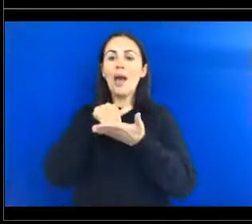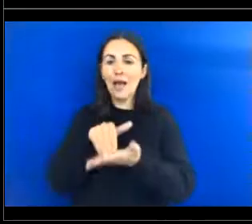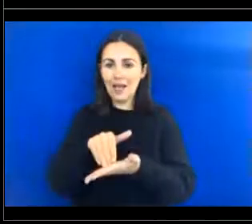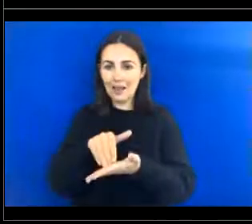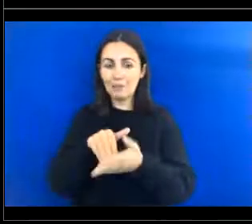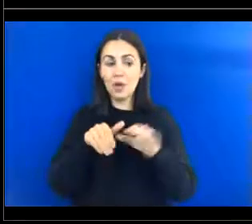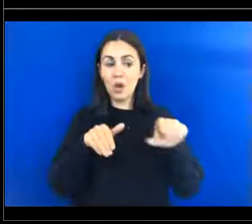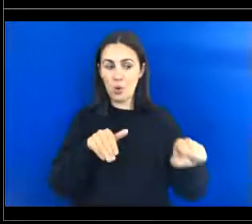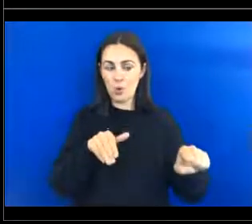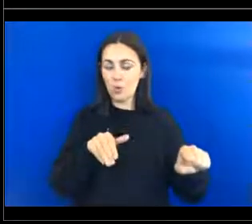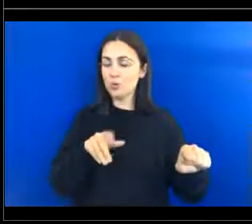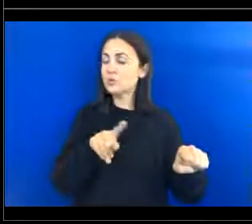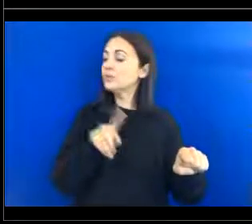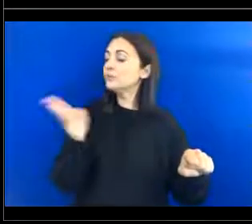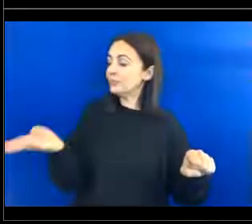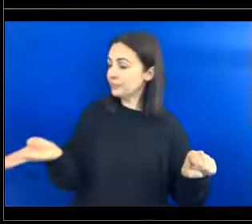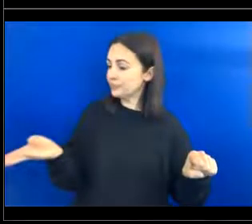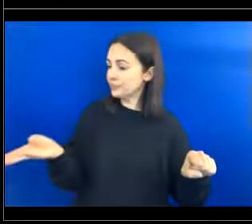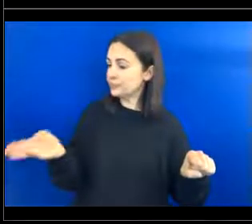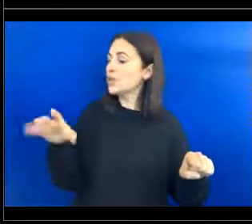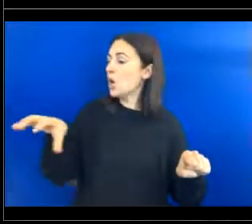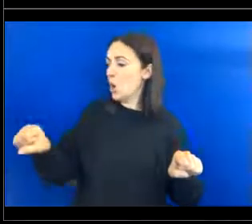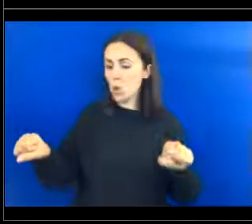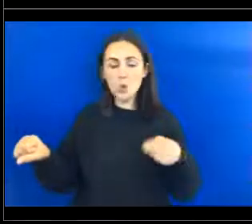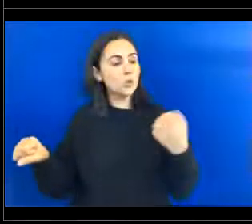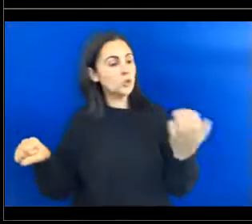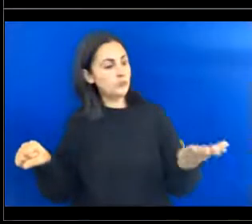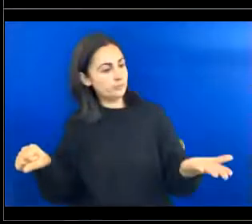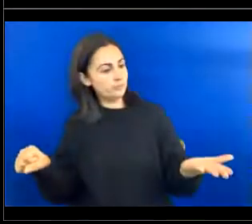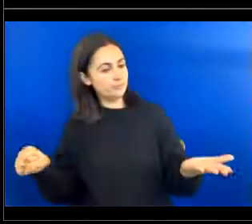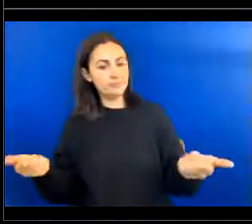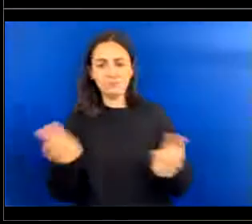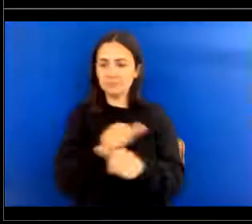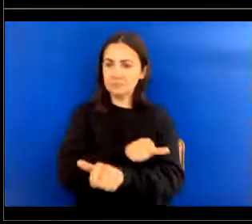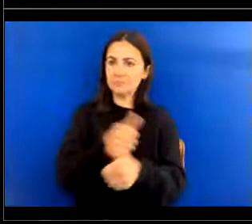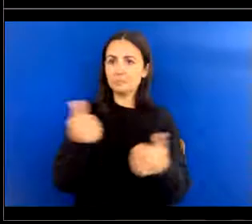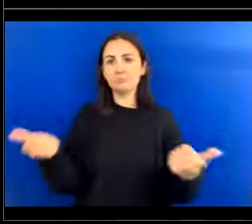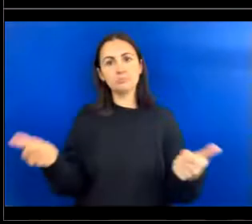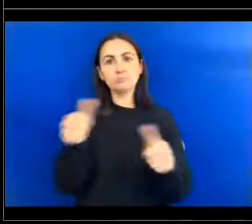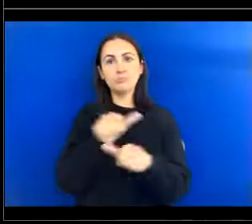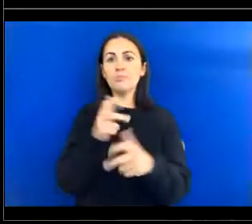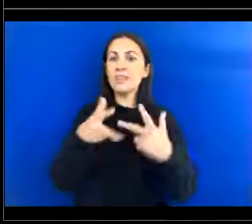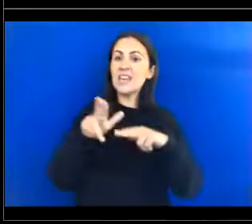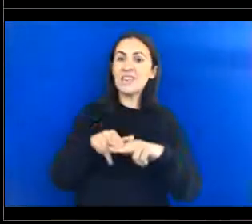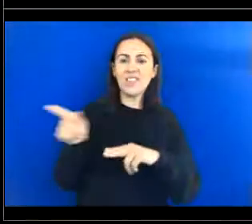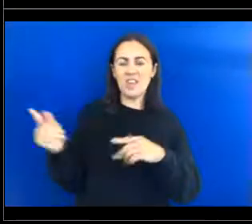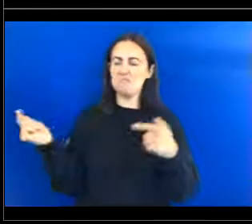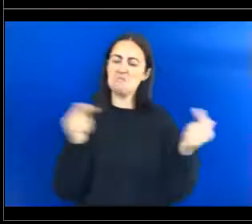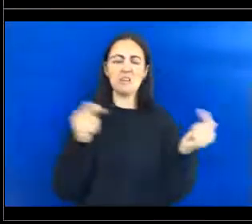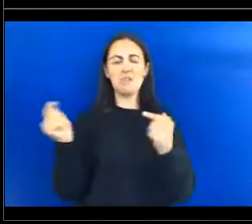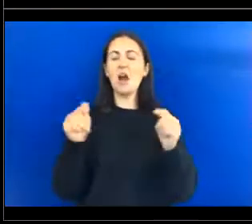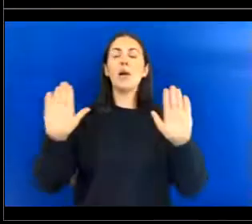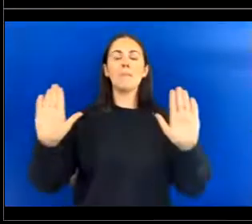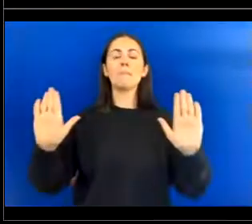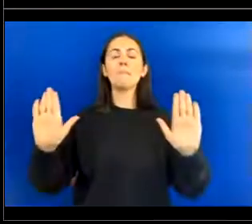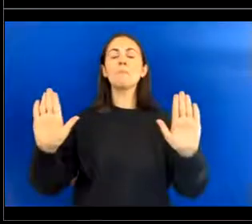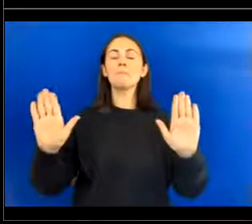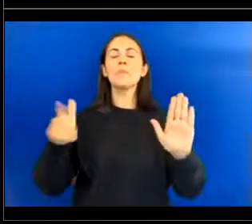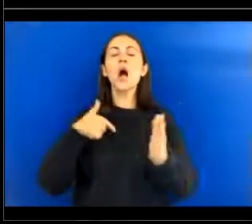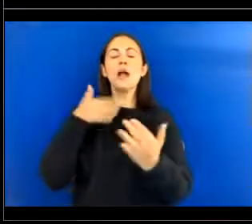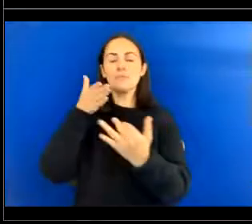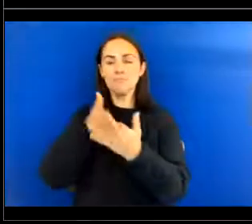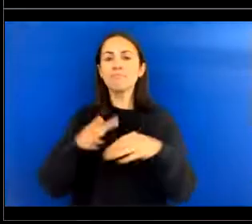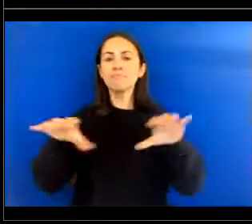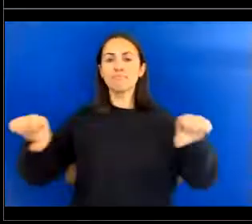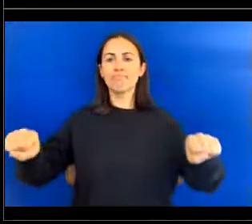can ask questions if something needs to be clarified. And if they get stuck, I can help them to move on, because quite often people do get in a bit of